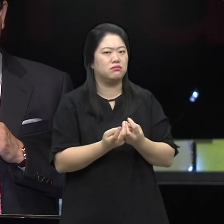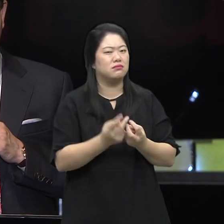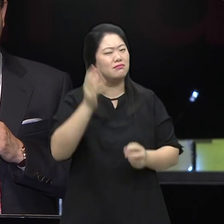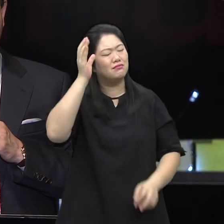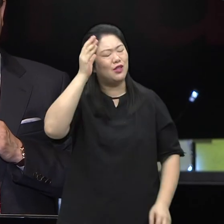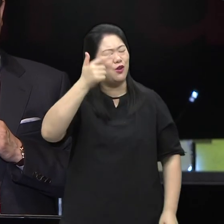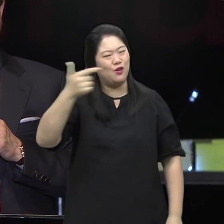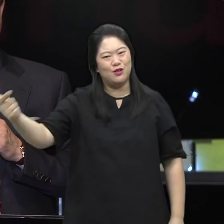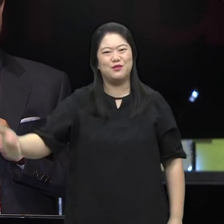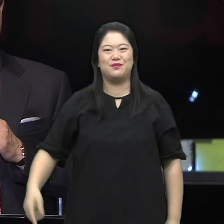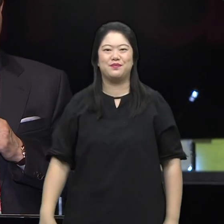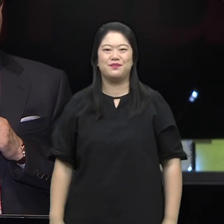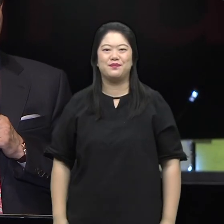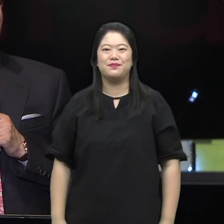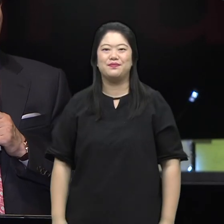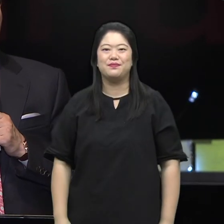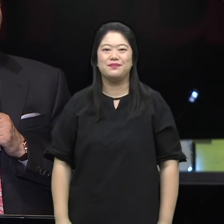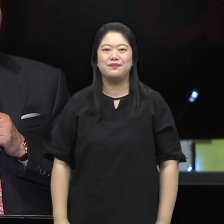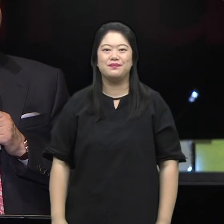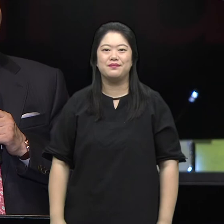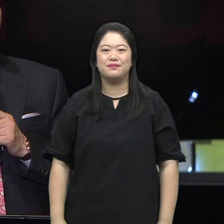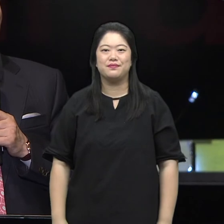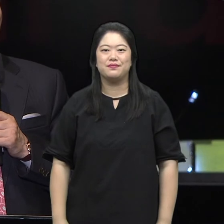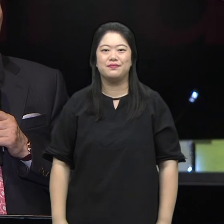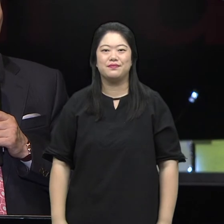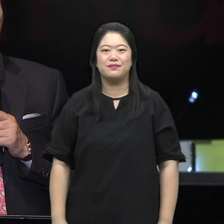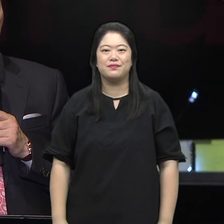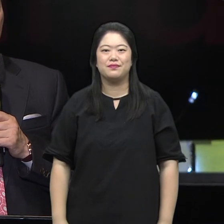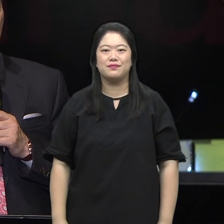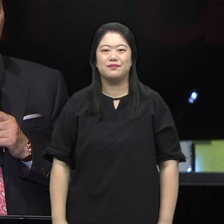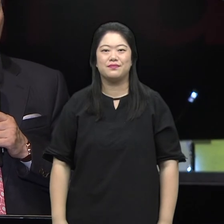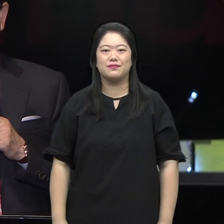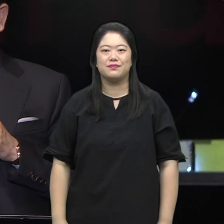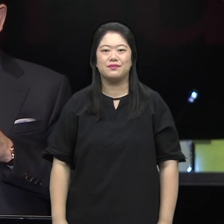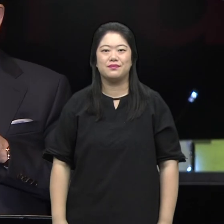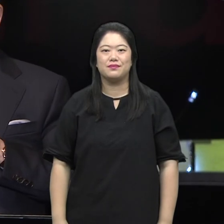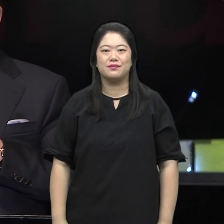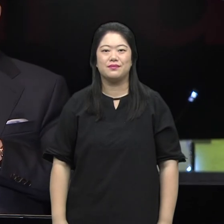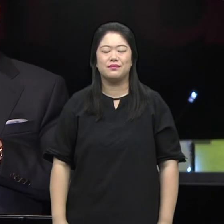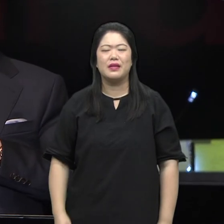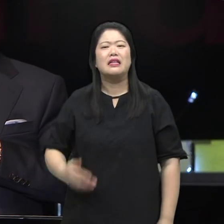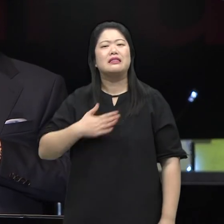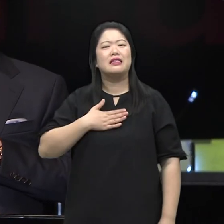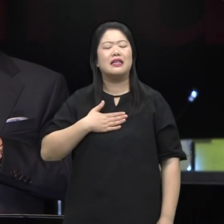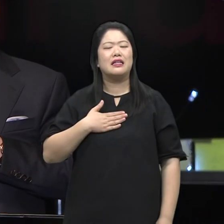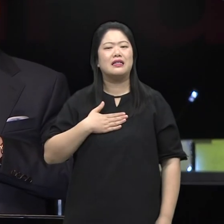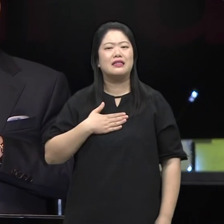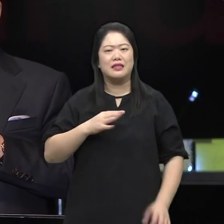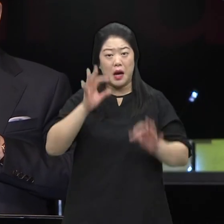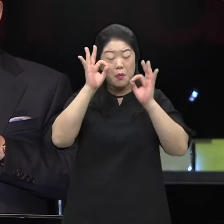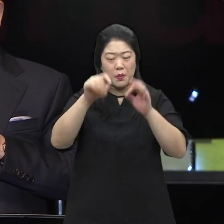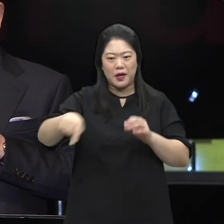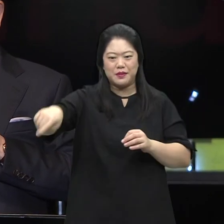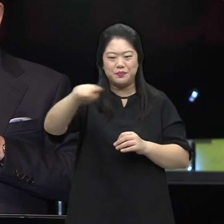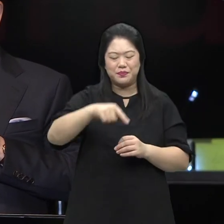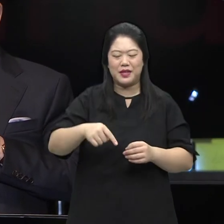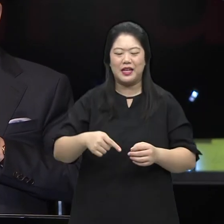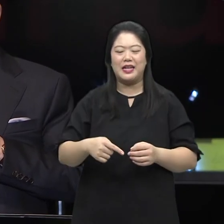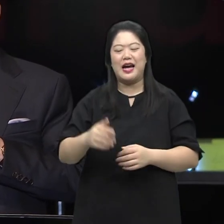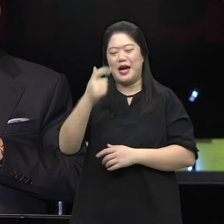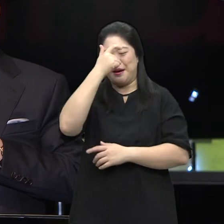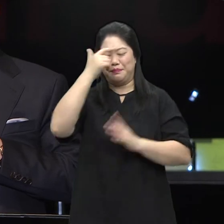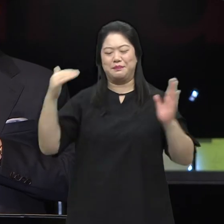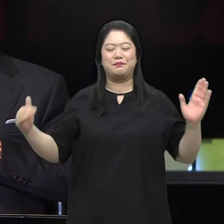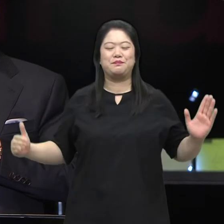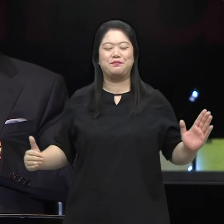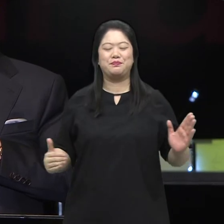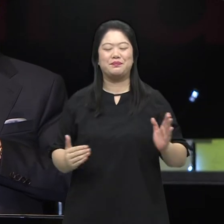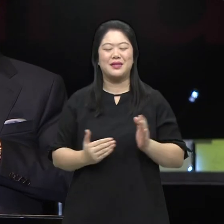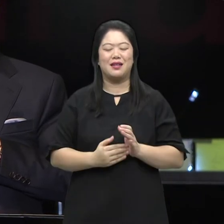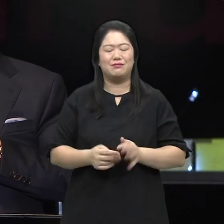so